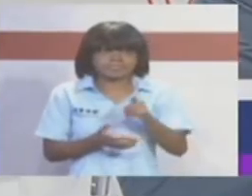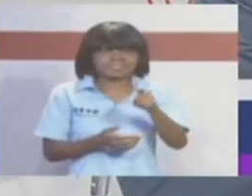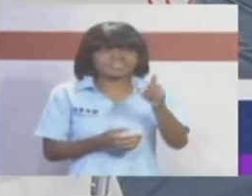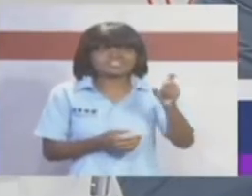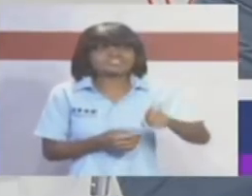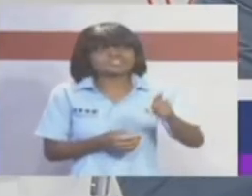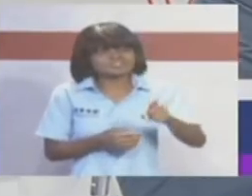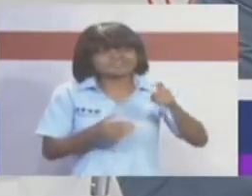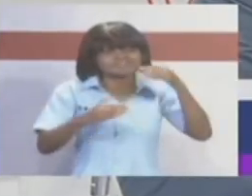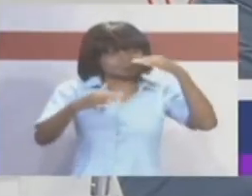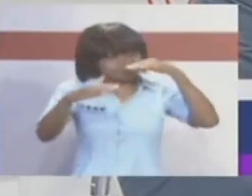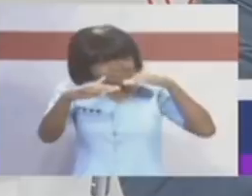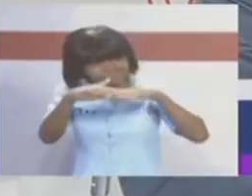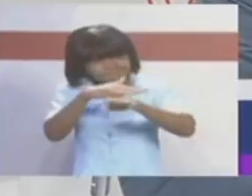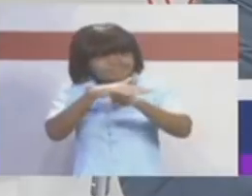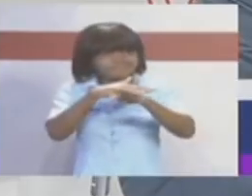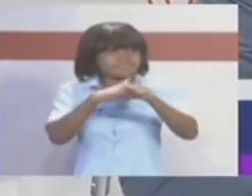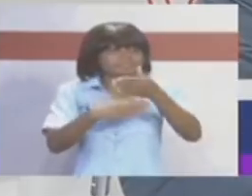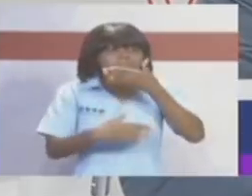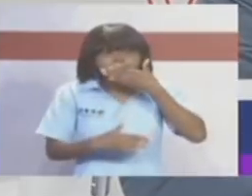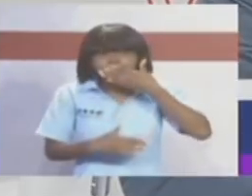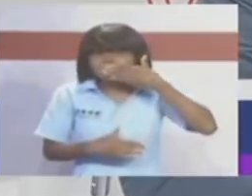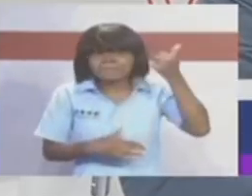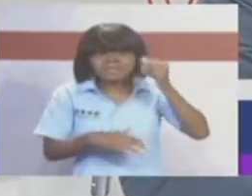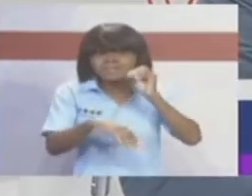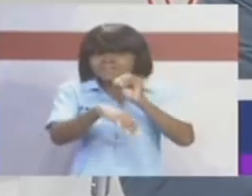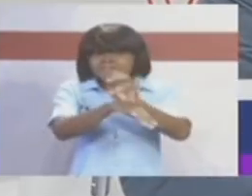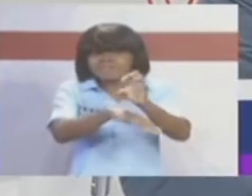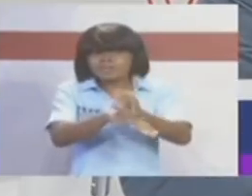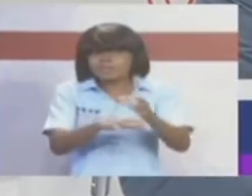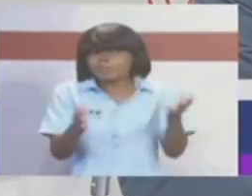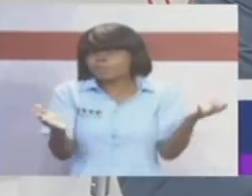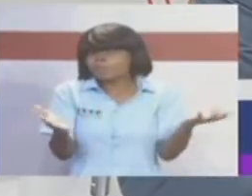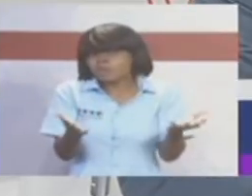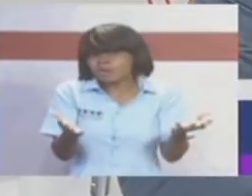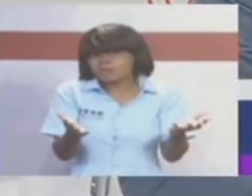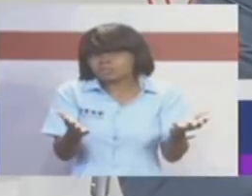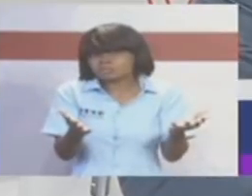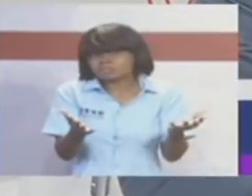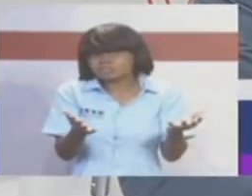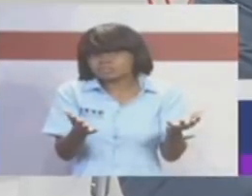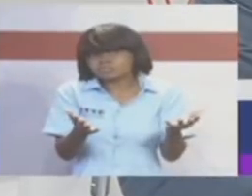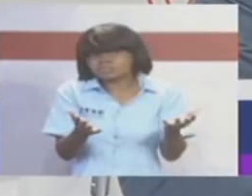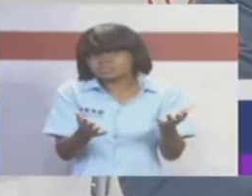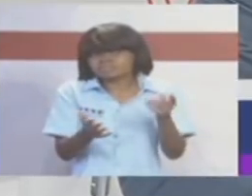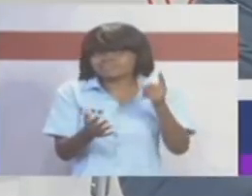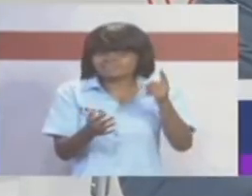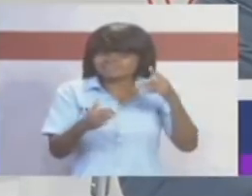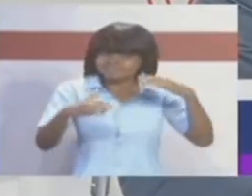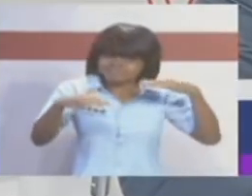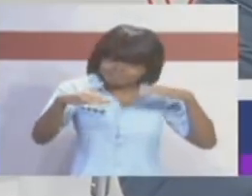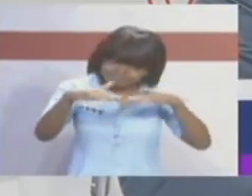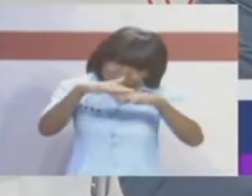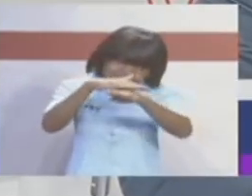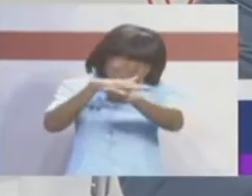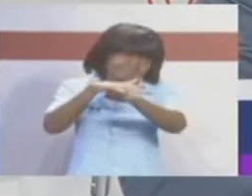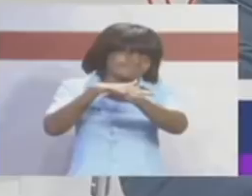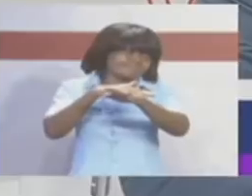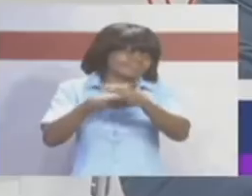the best advice is to follow the recommendations and go in for advanced care as quickly as